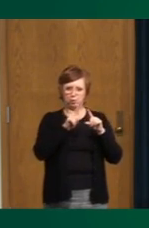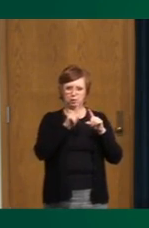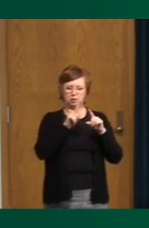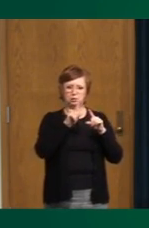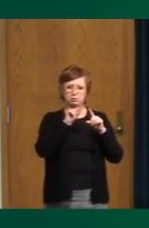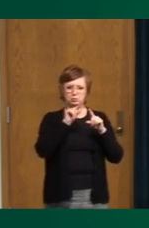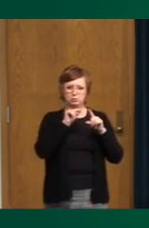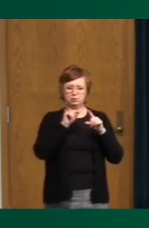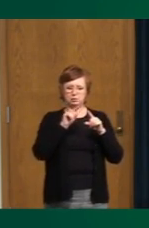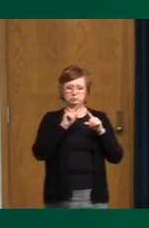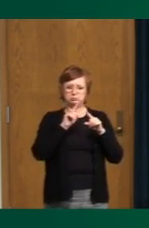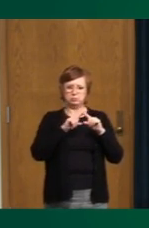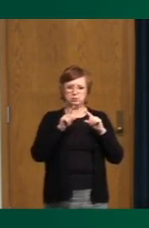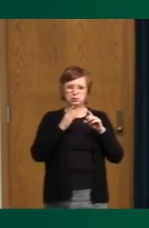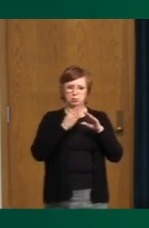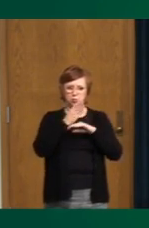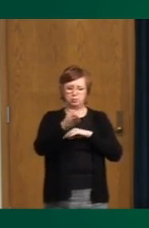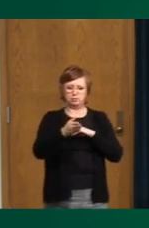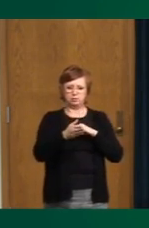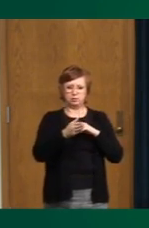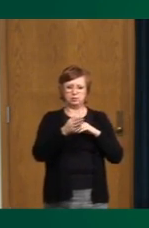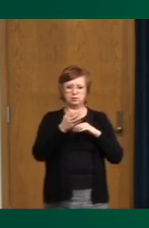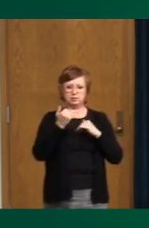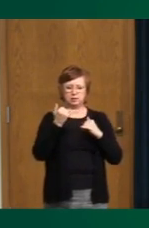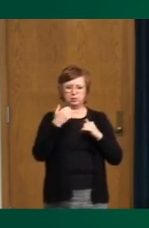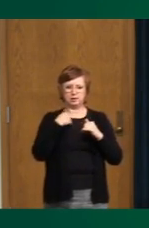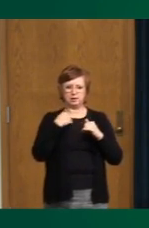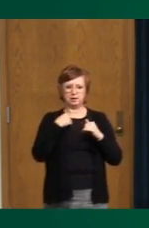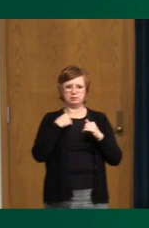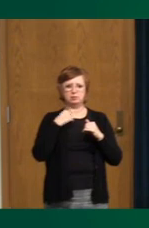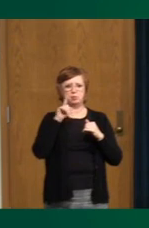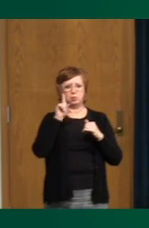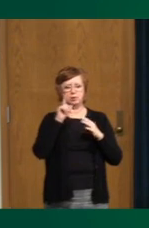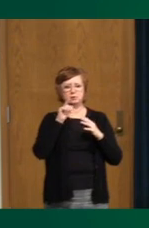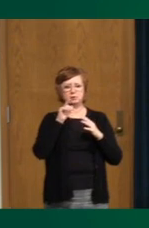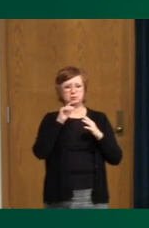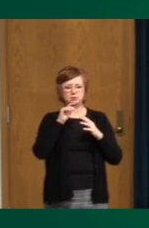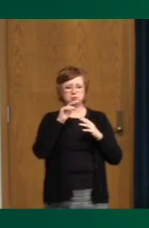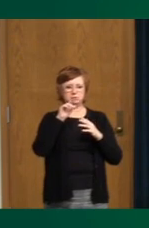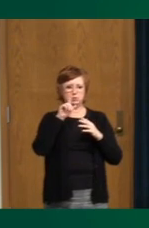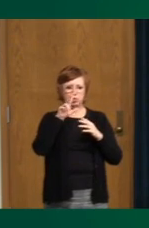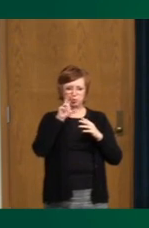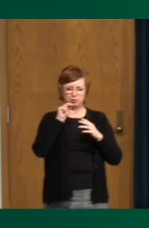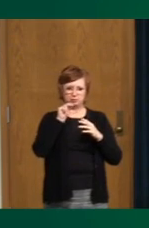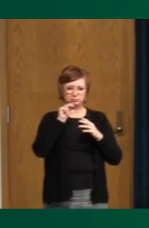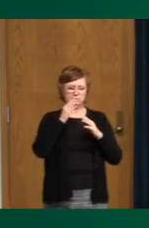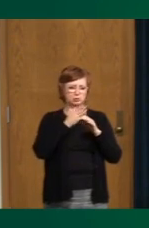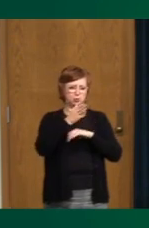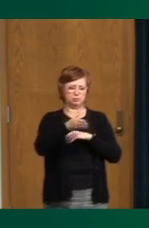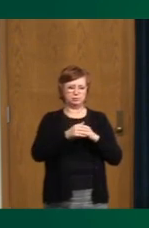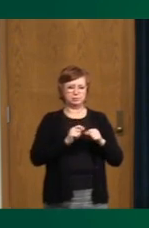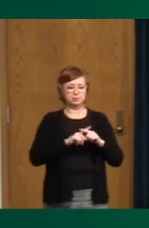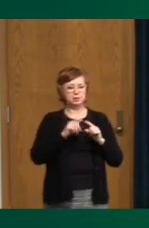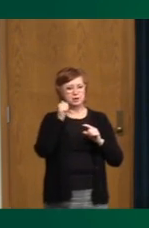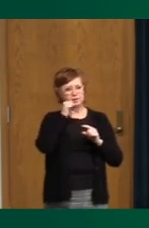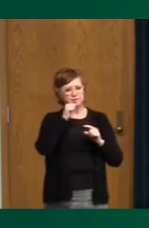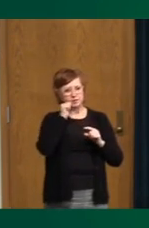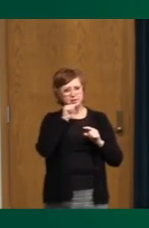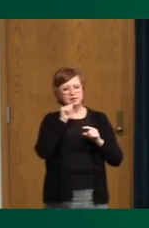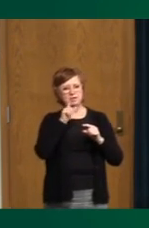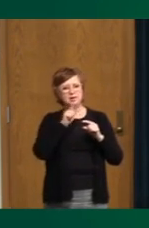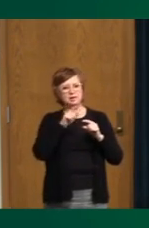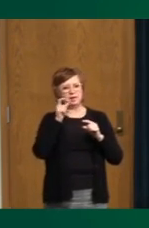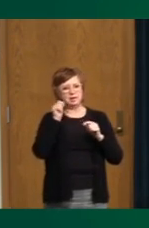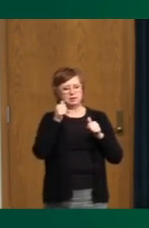13 cases per 100,000, so that's over 10. On a small geography that fluctuates day to day, so we just need to even that